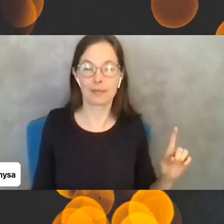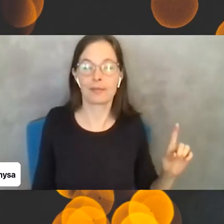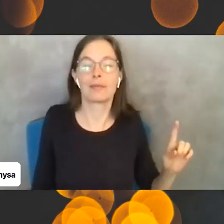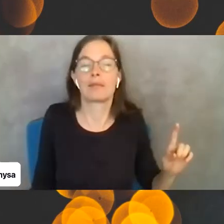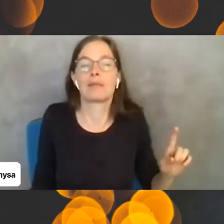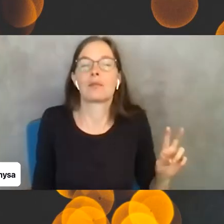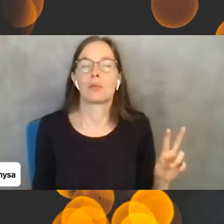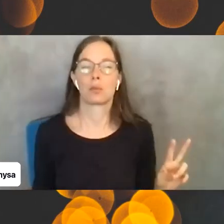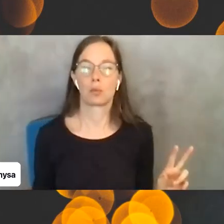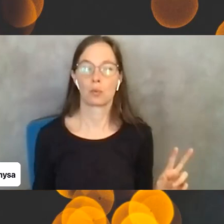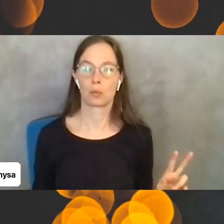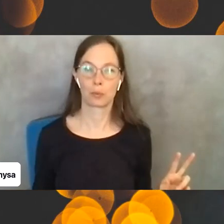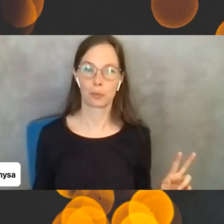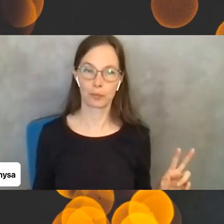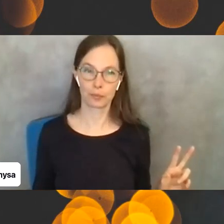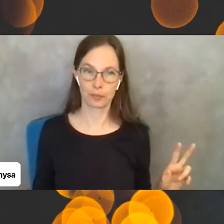and 2,